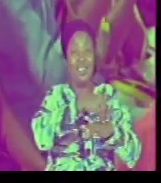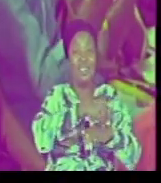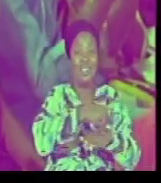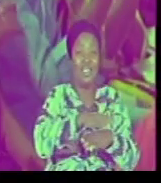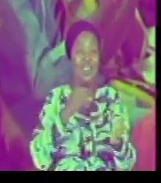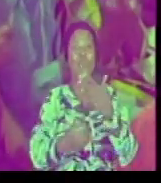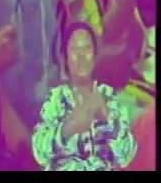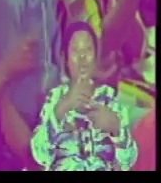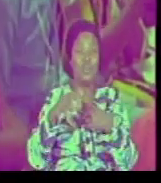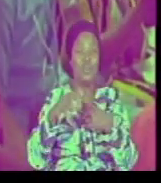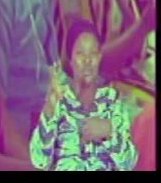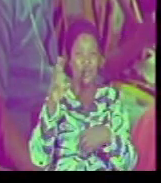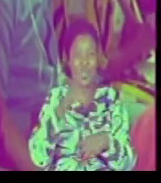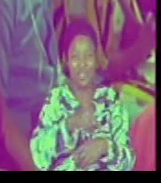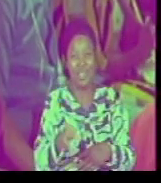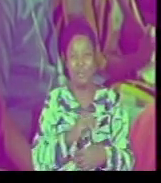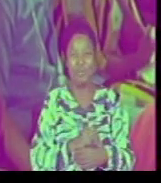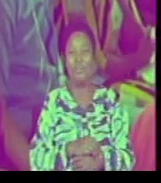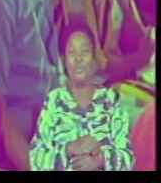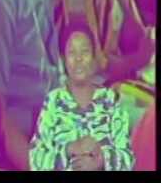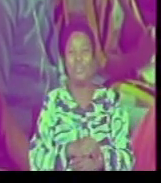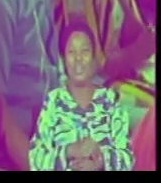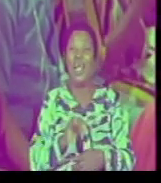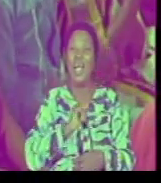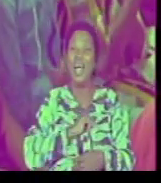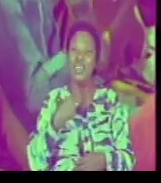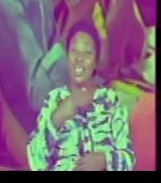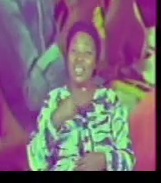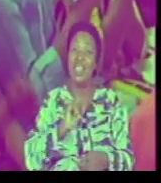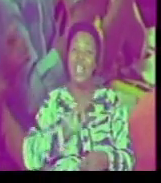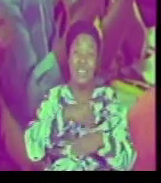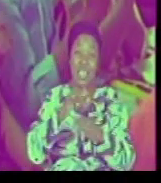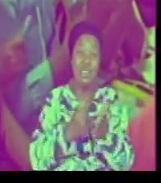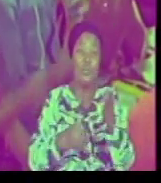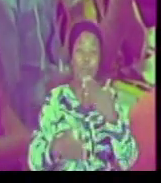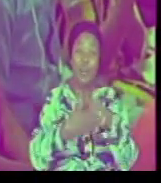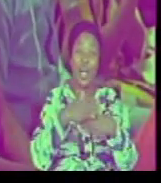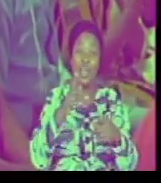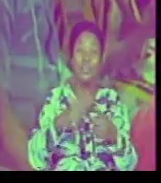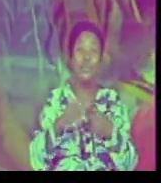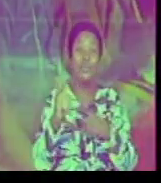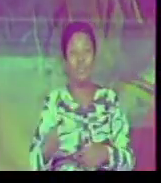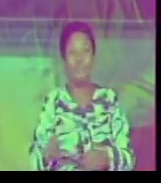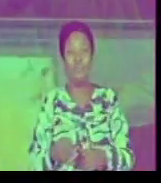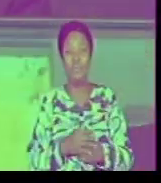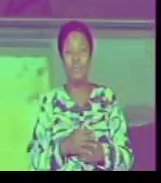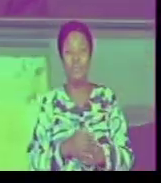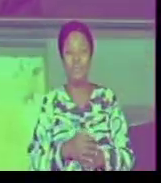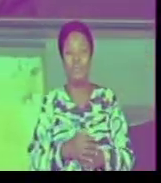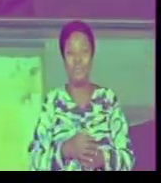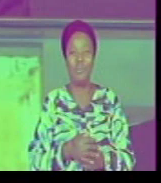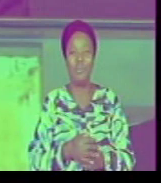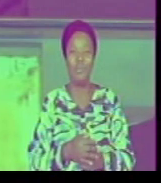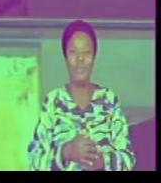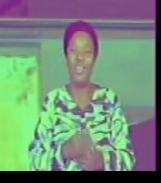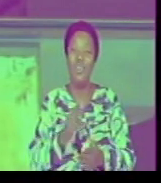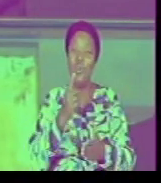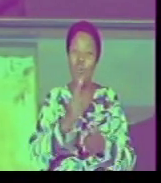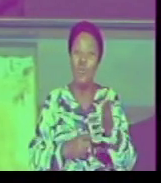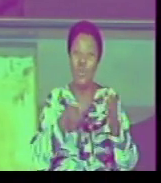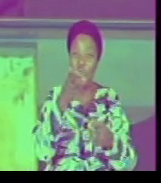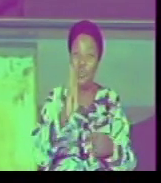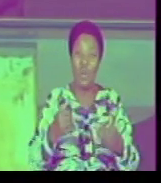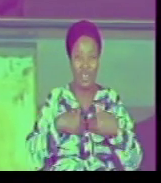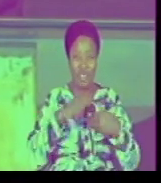them. I said, I'll send it back to them. What God has not given you,